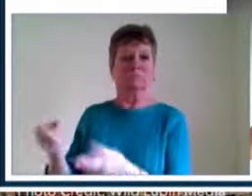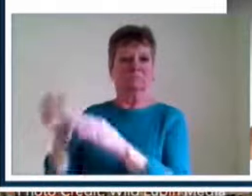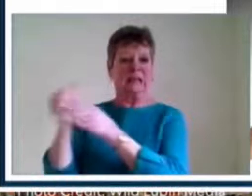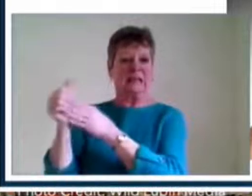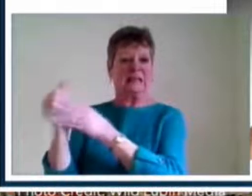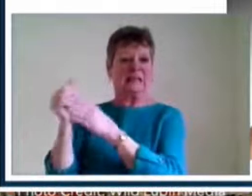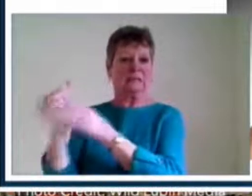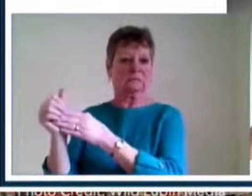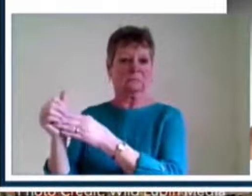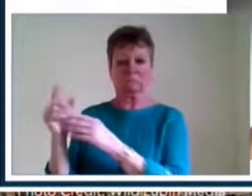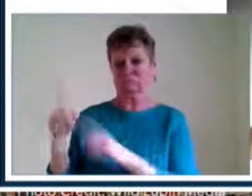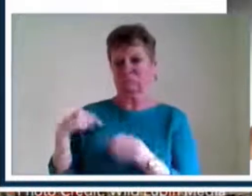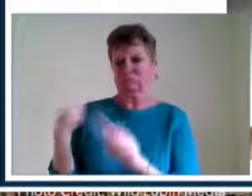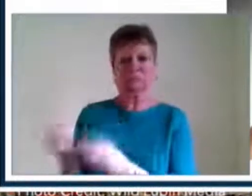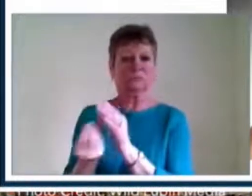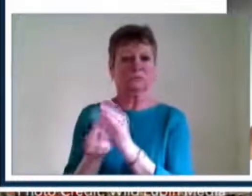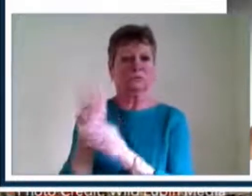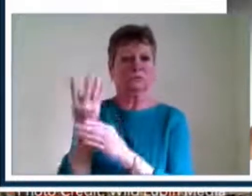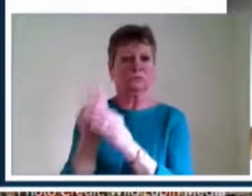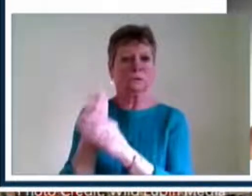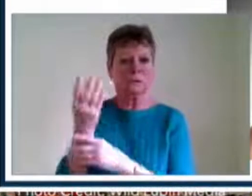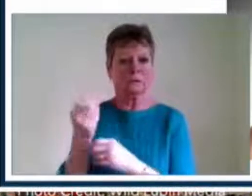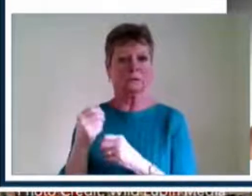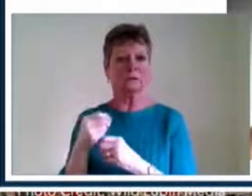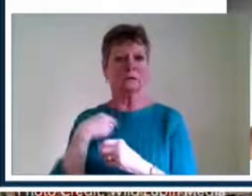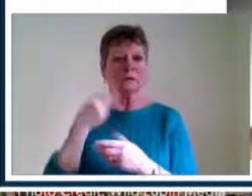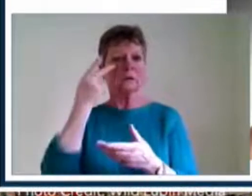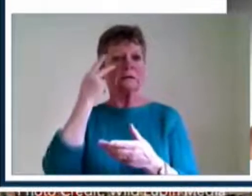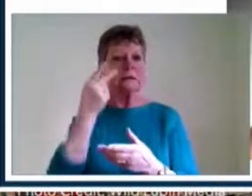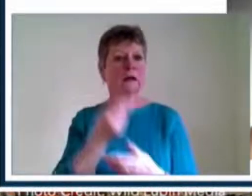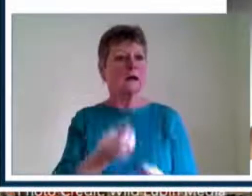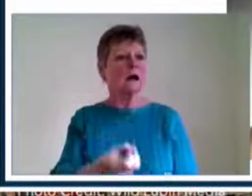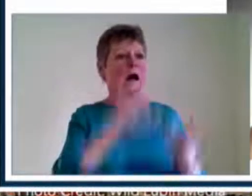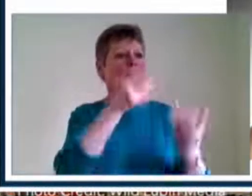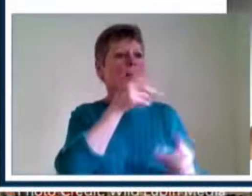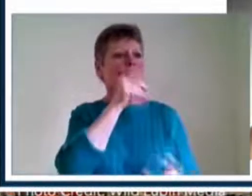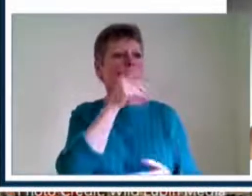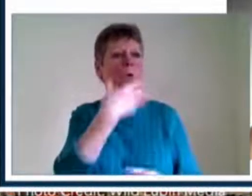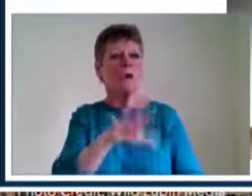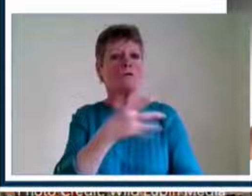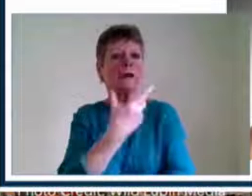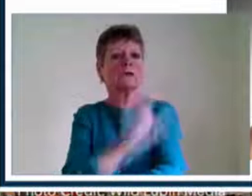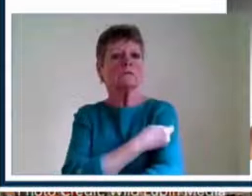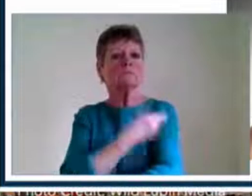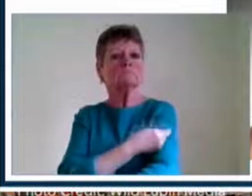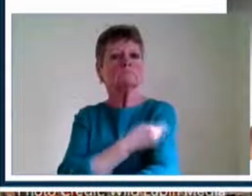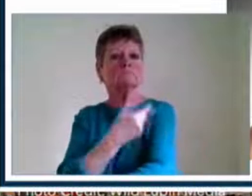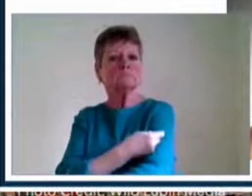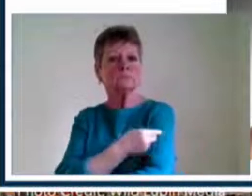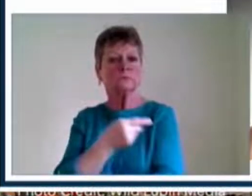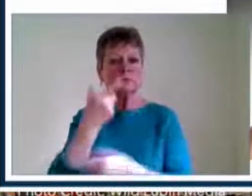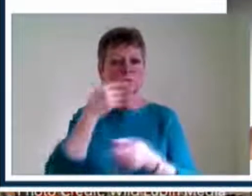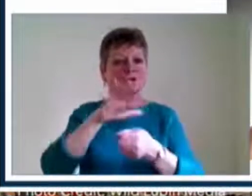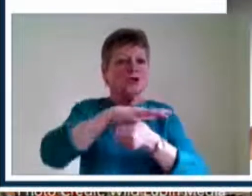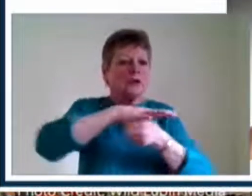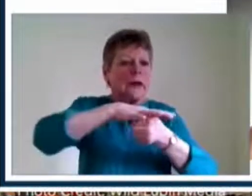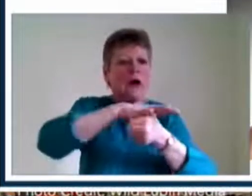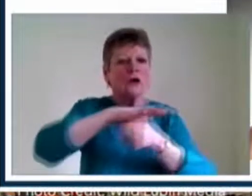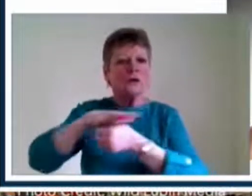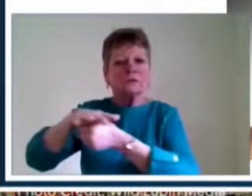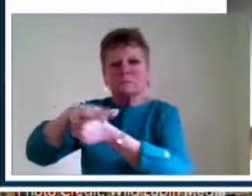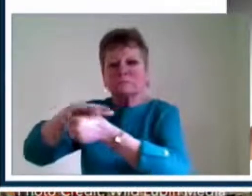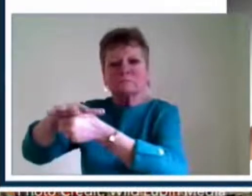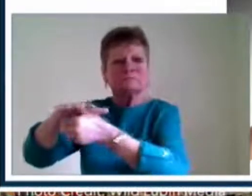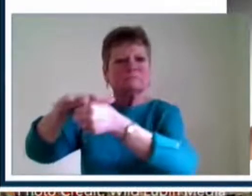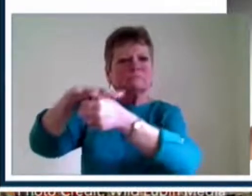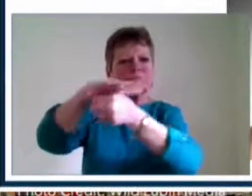we can look at our vaccine coverage rates by very small geographic areas, community